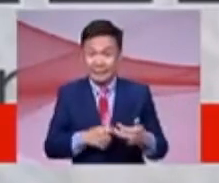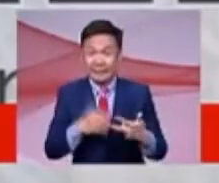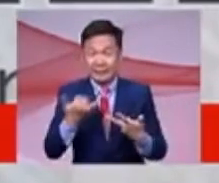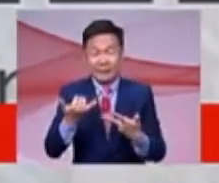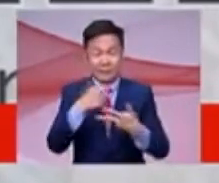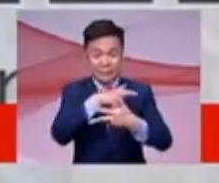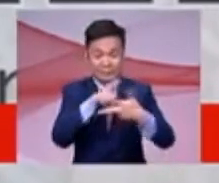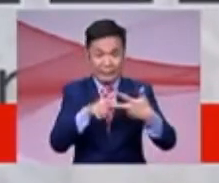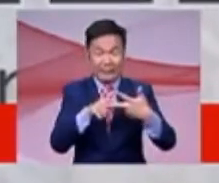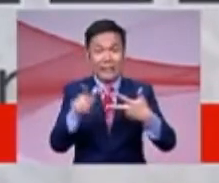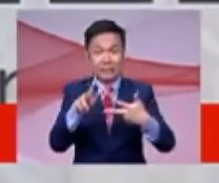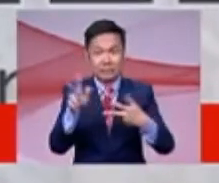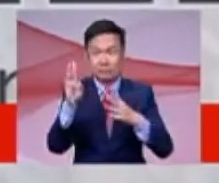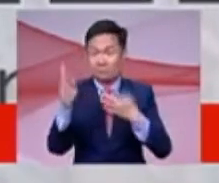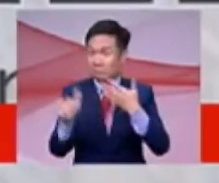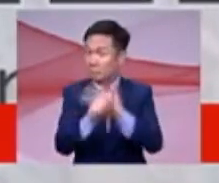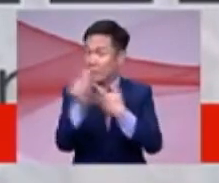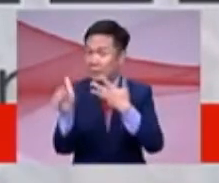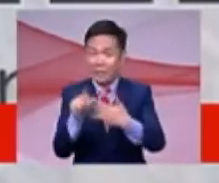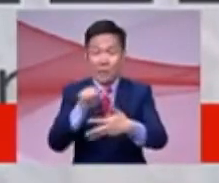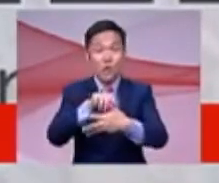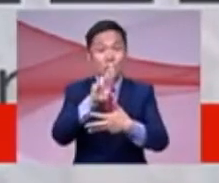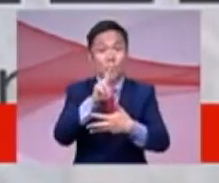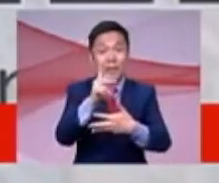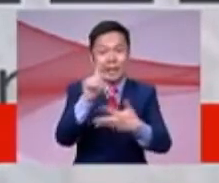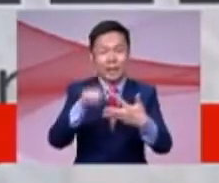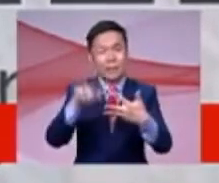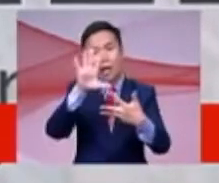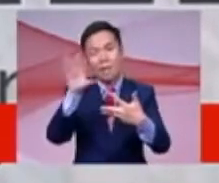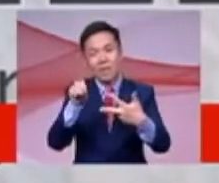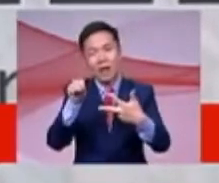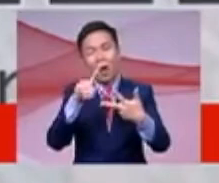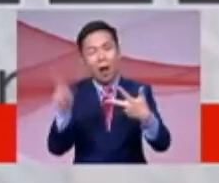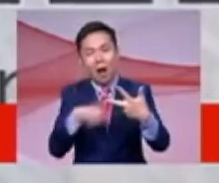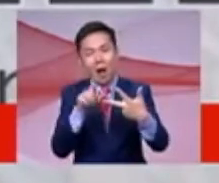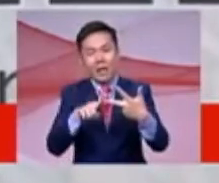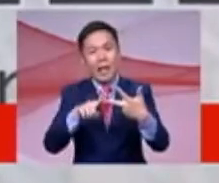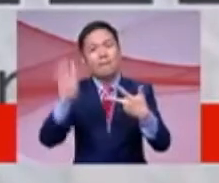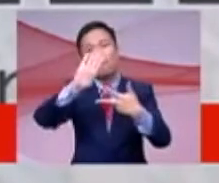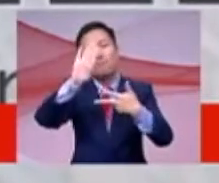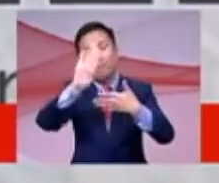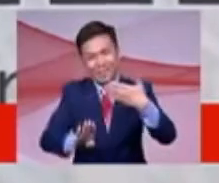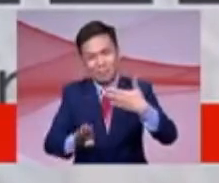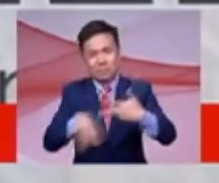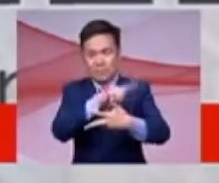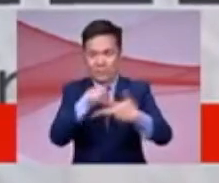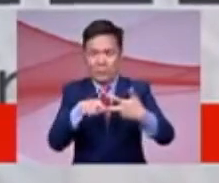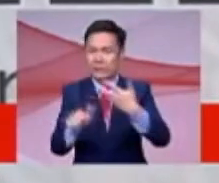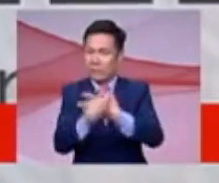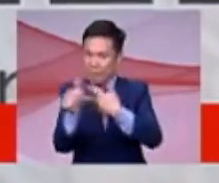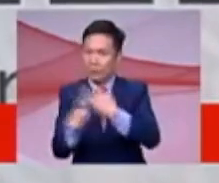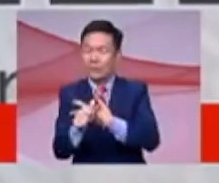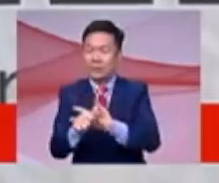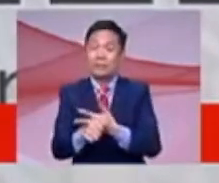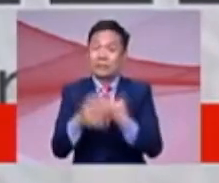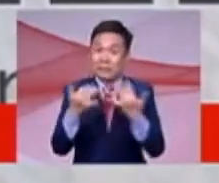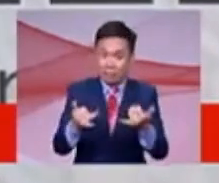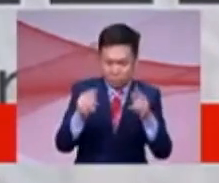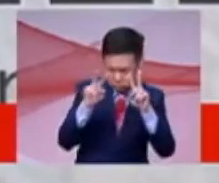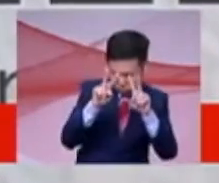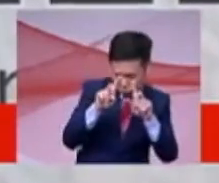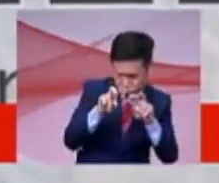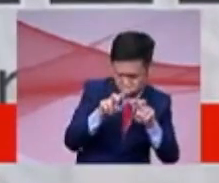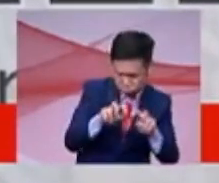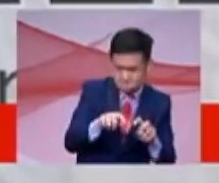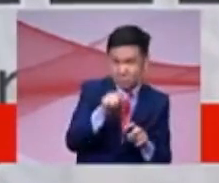under variant of concern: a UK strain, South African strain, and Brazilian strain. But nonetheless, we are observing